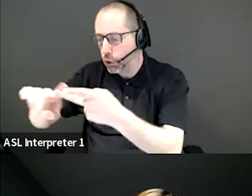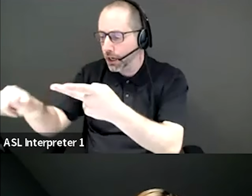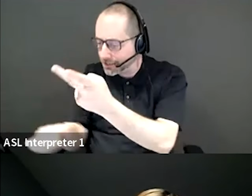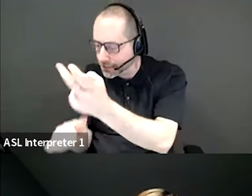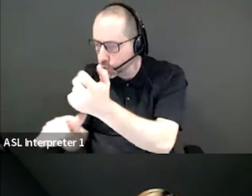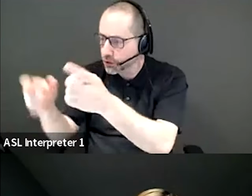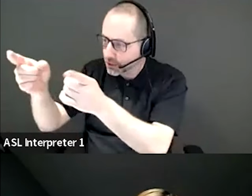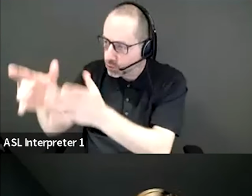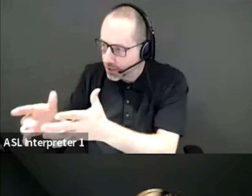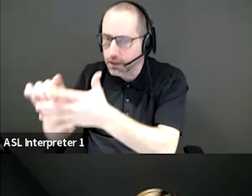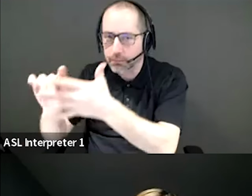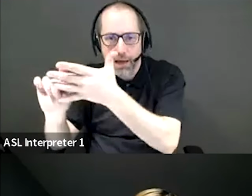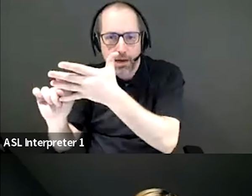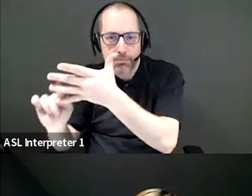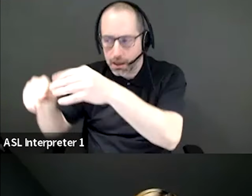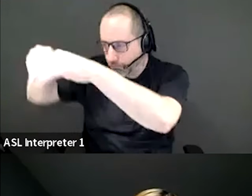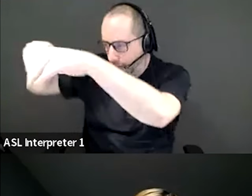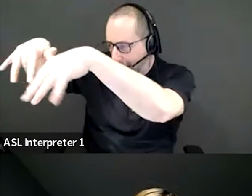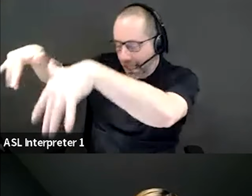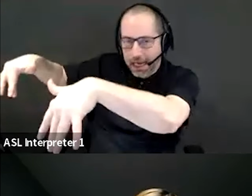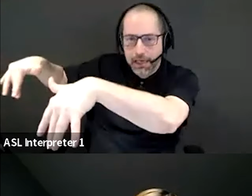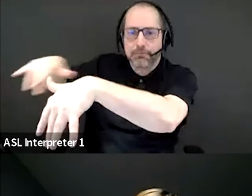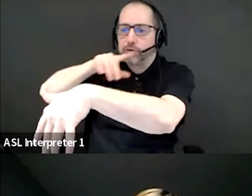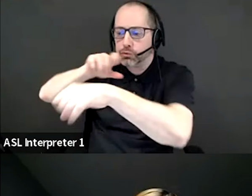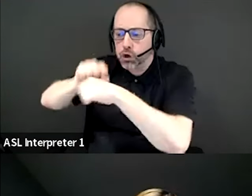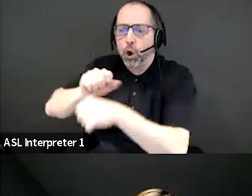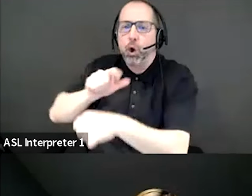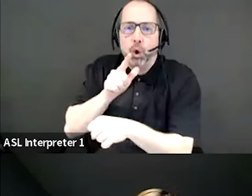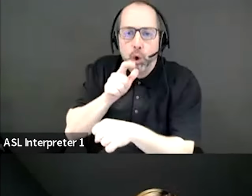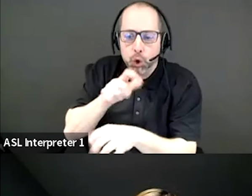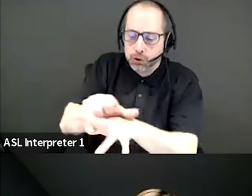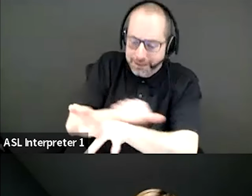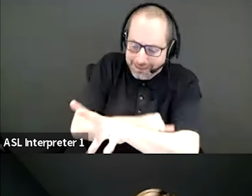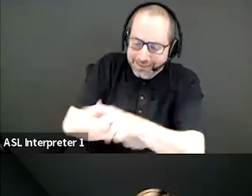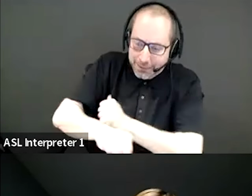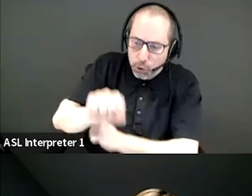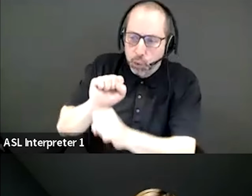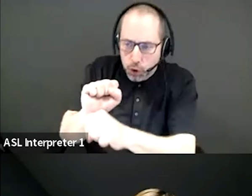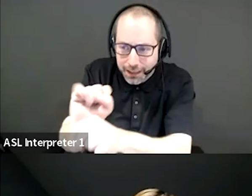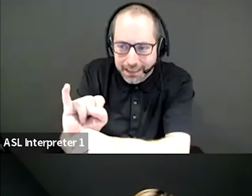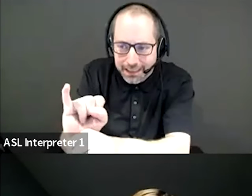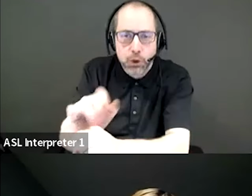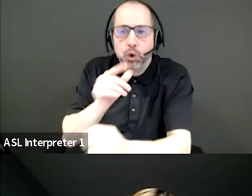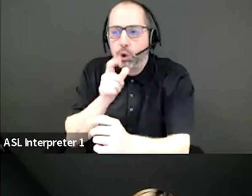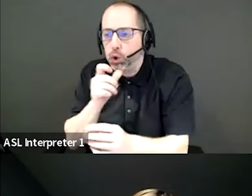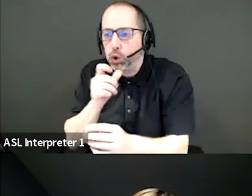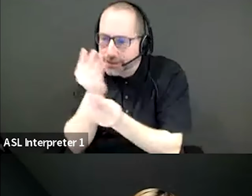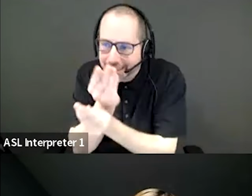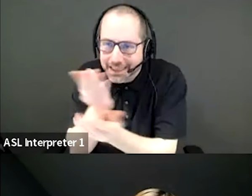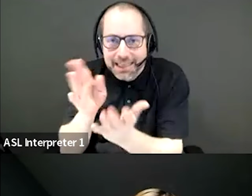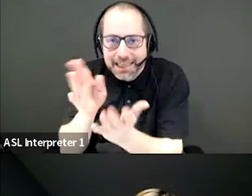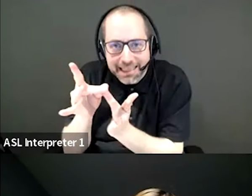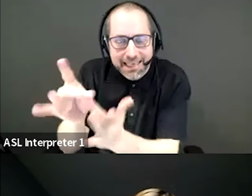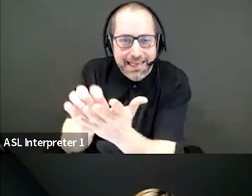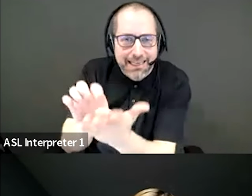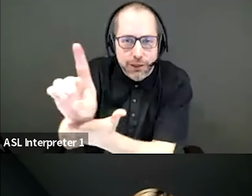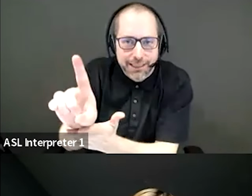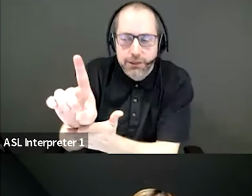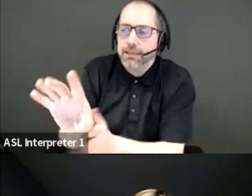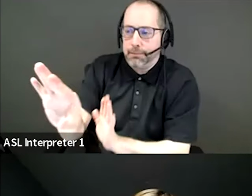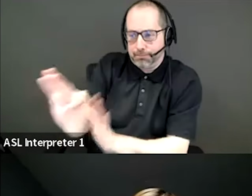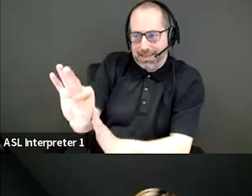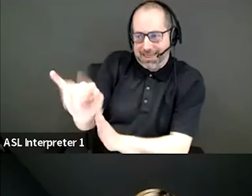we were like, okay, who's doing the actual work? Who's leading the education? Let's make sure that they're on the advisory committee. And also making sure that there were